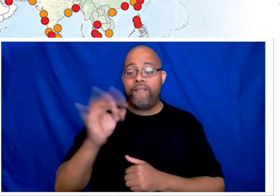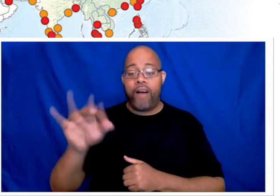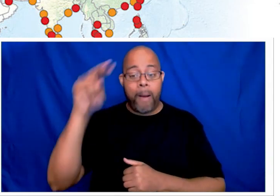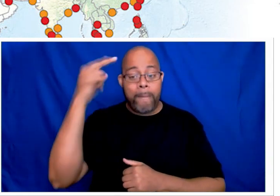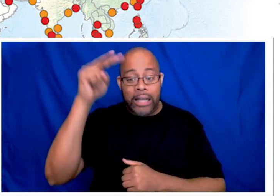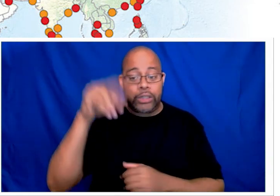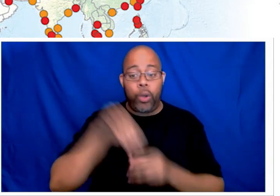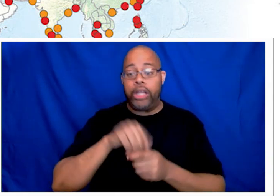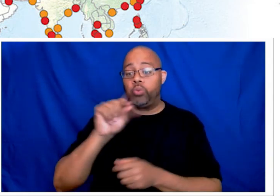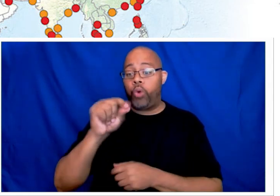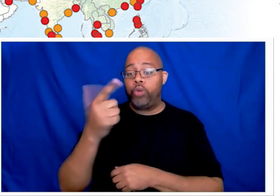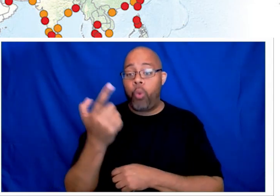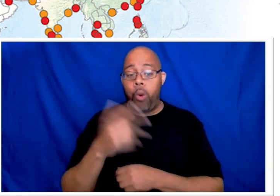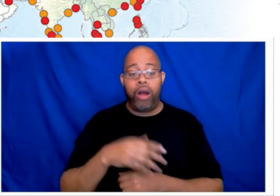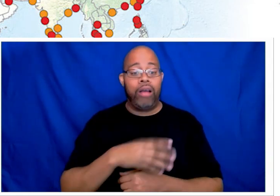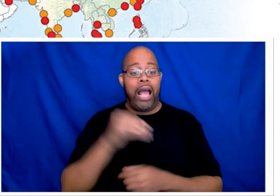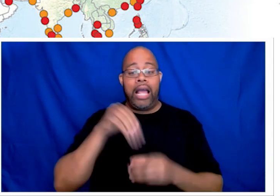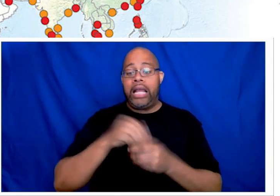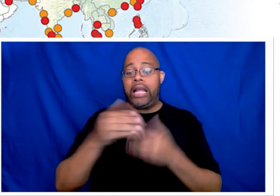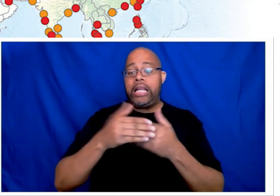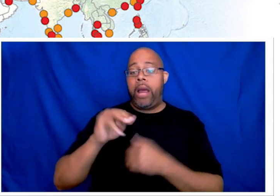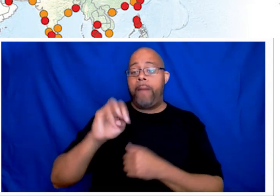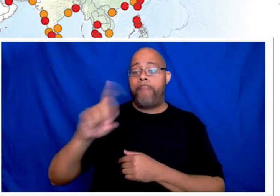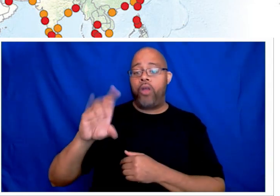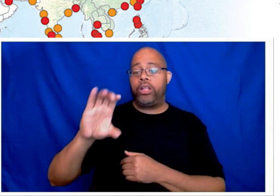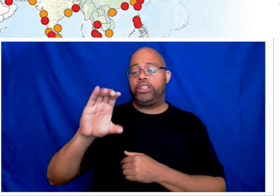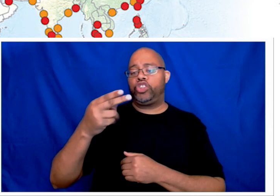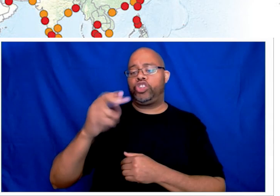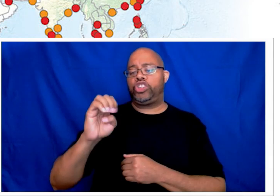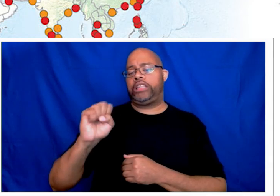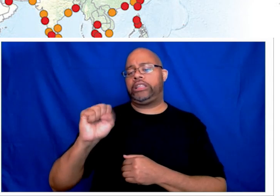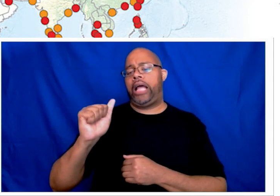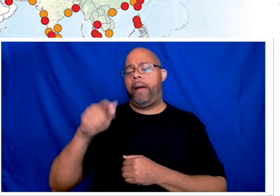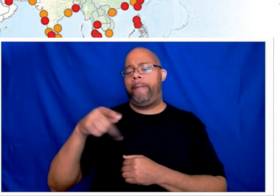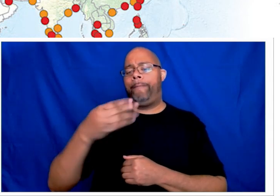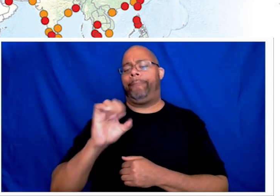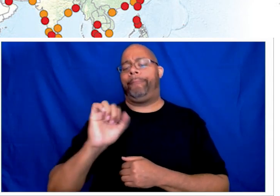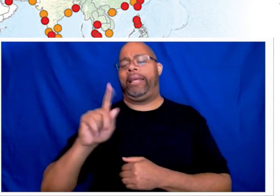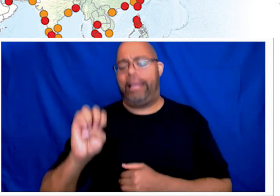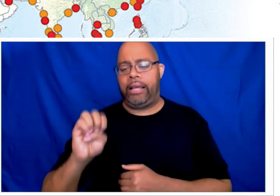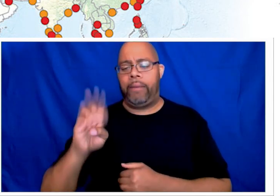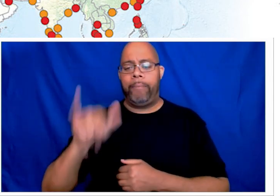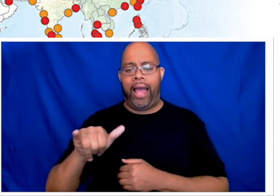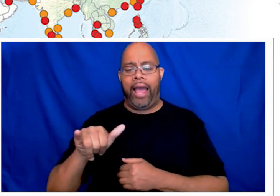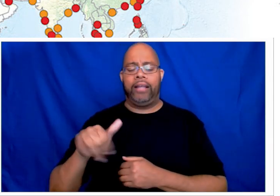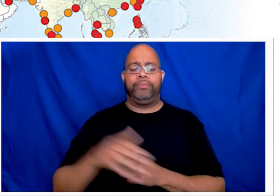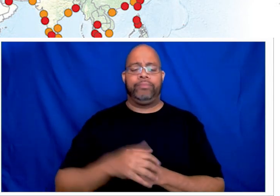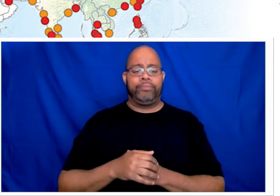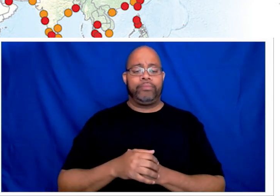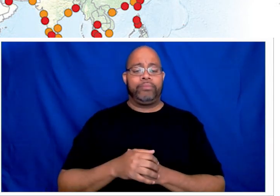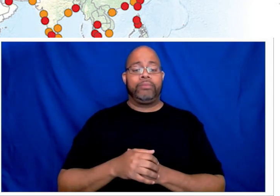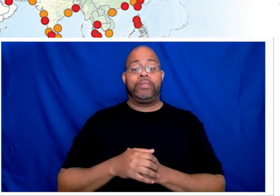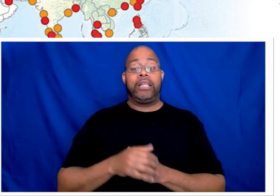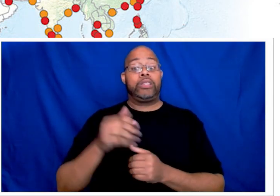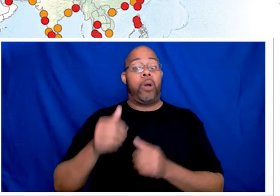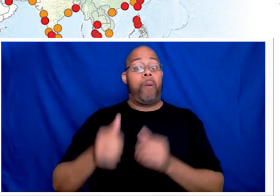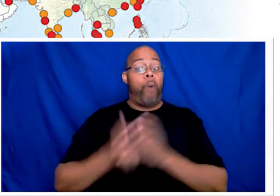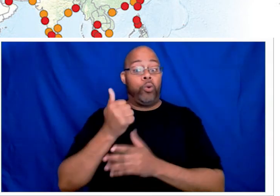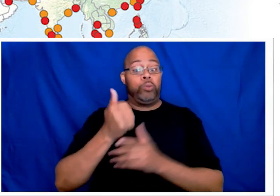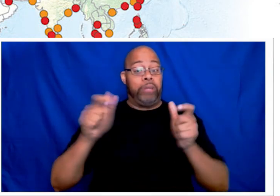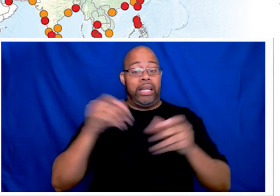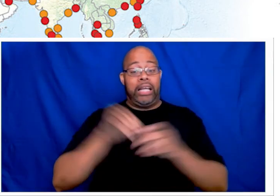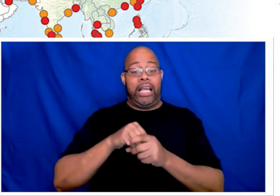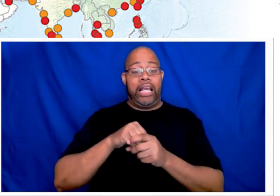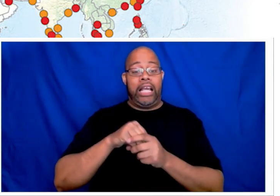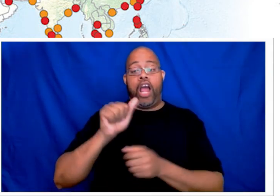in the Chesapeake Bay in 2022. The largest dead zone in the world actually lies in the Arabian Sea, and it actually occurs